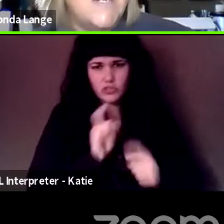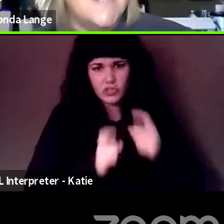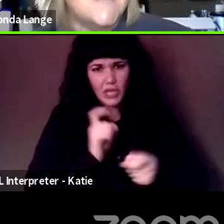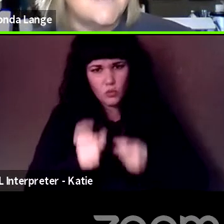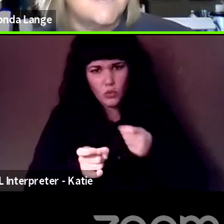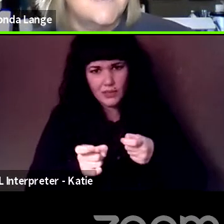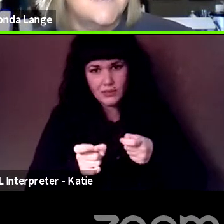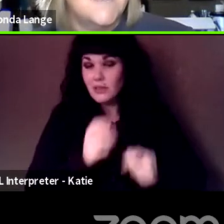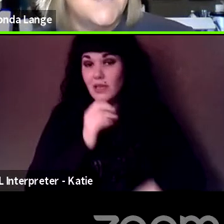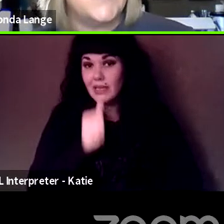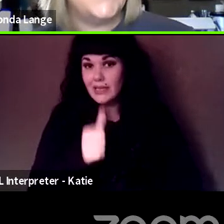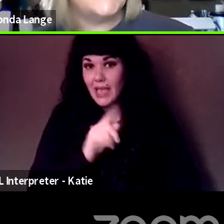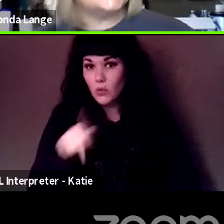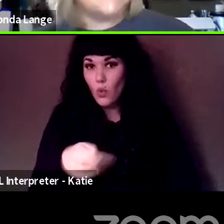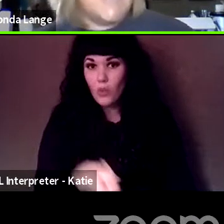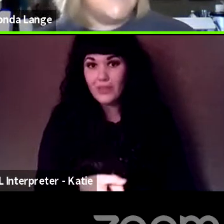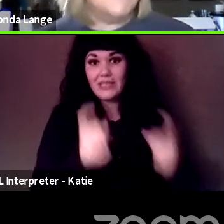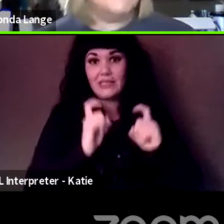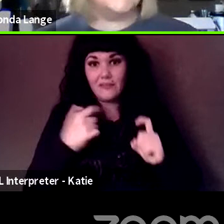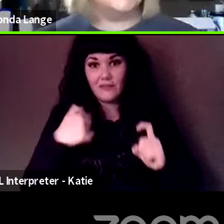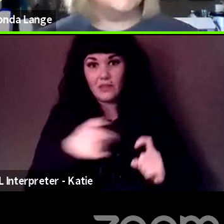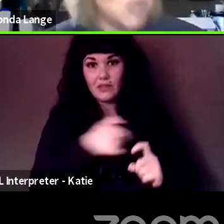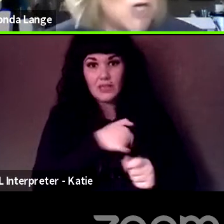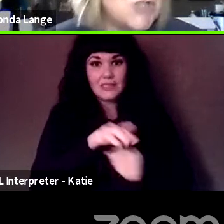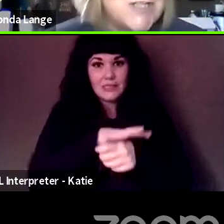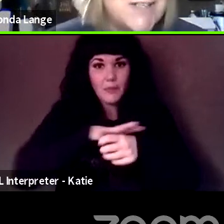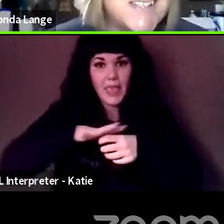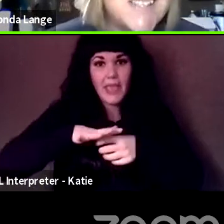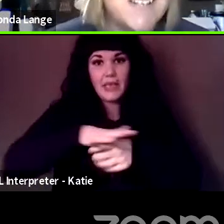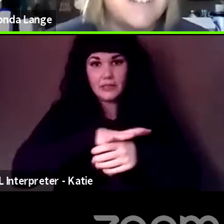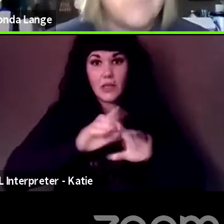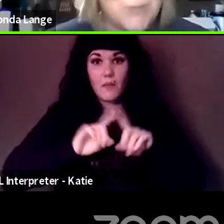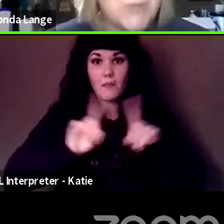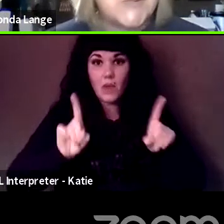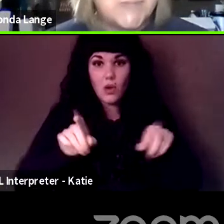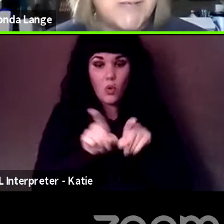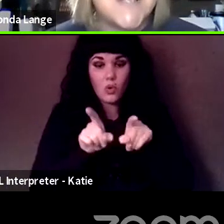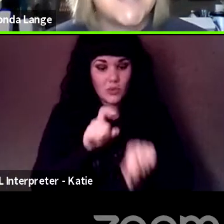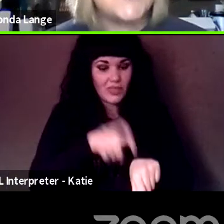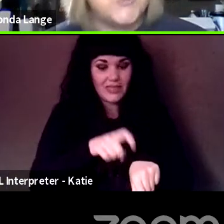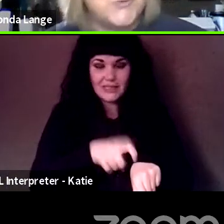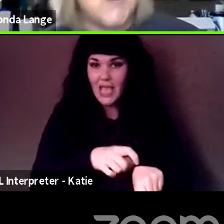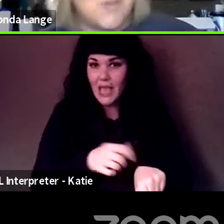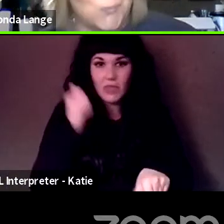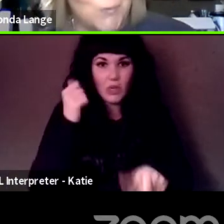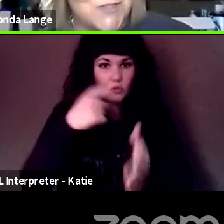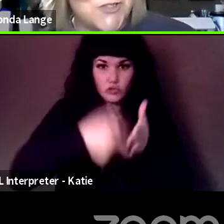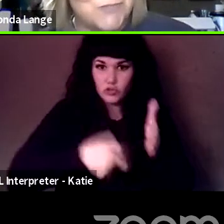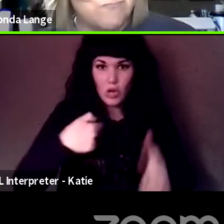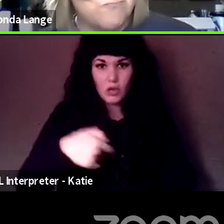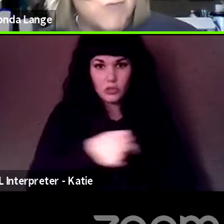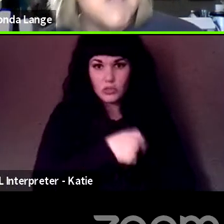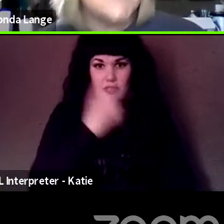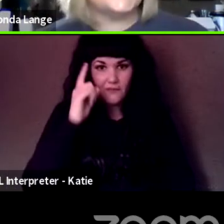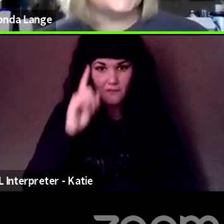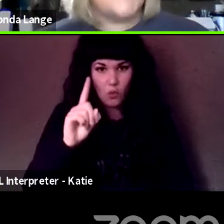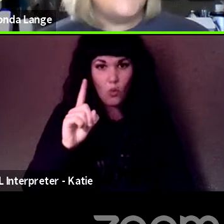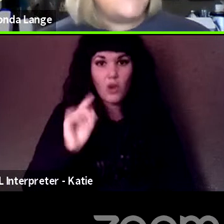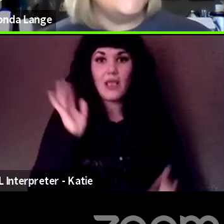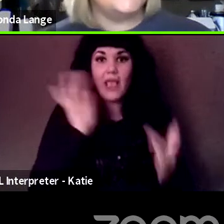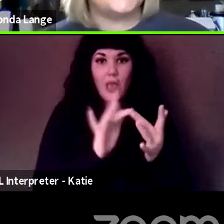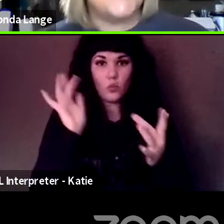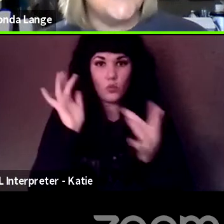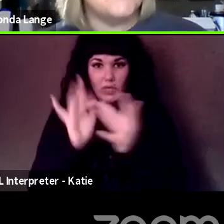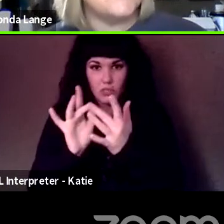only space, but the time, and not charging us for those spaces to do outreach. So